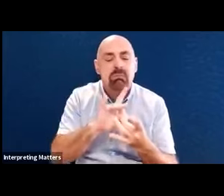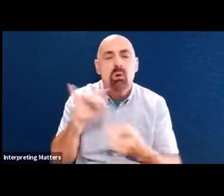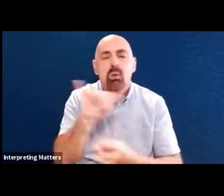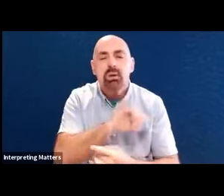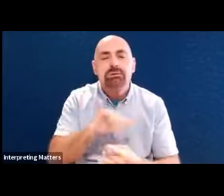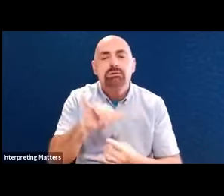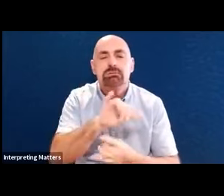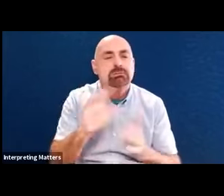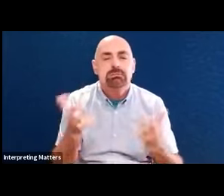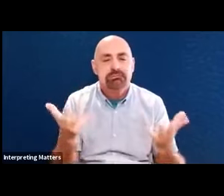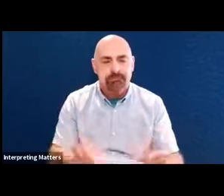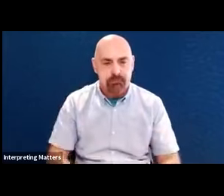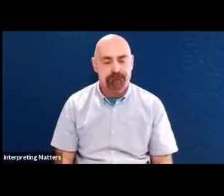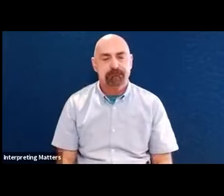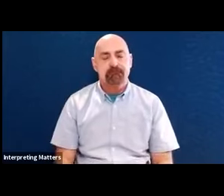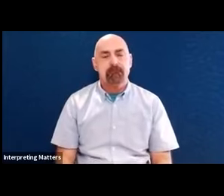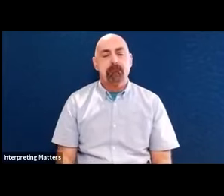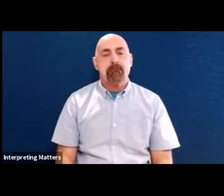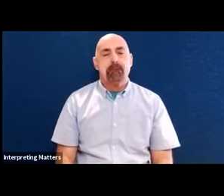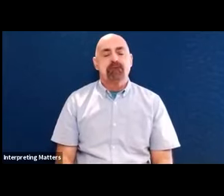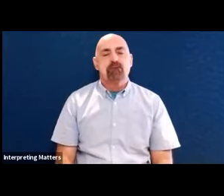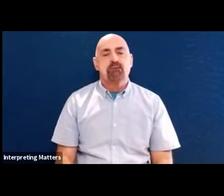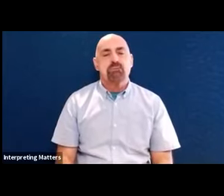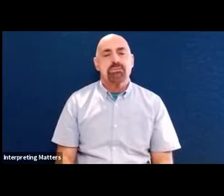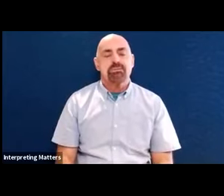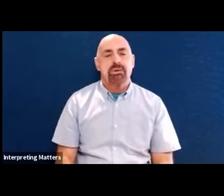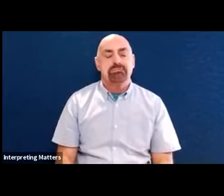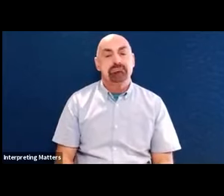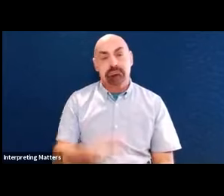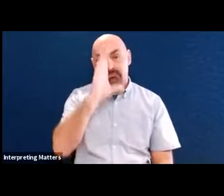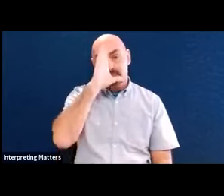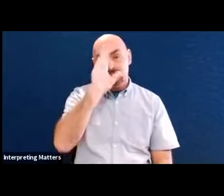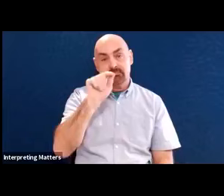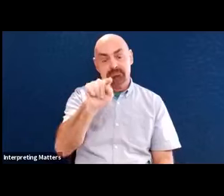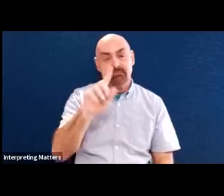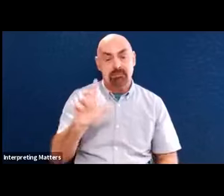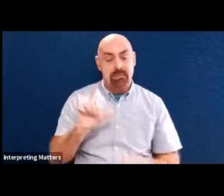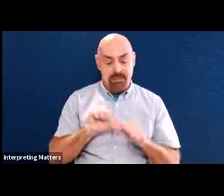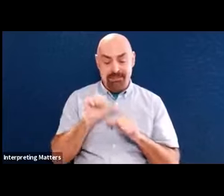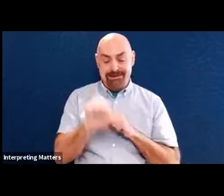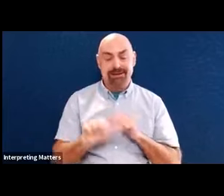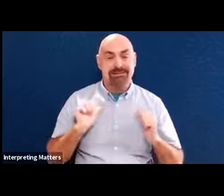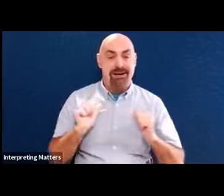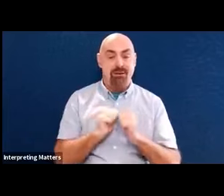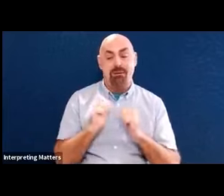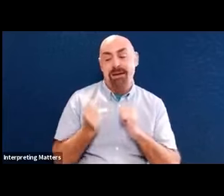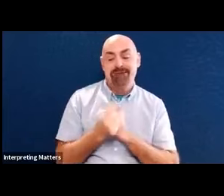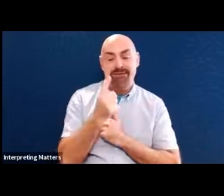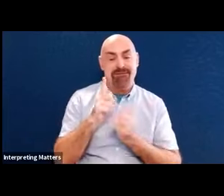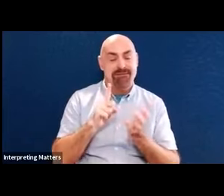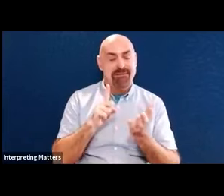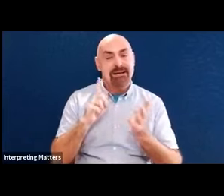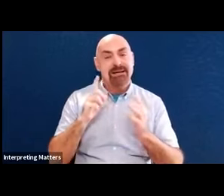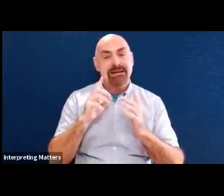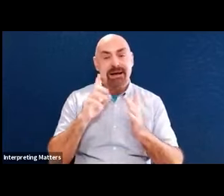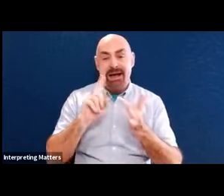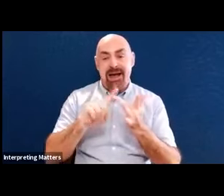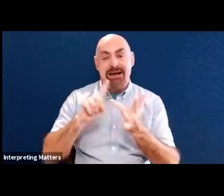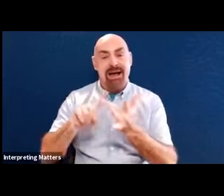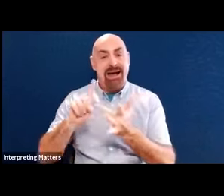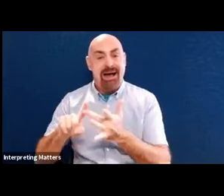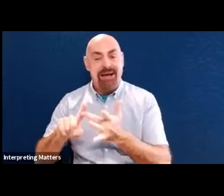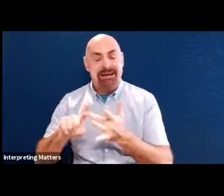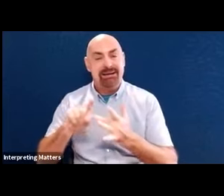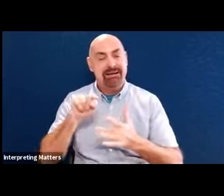possible. And just to let you know, the next public event to be held at the International Inequalities Institute